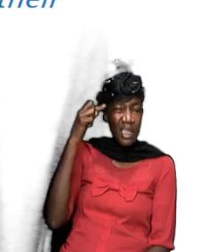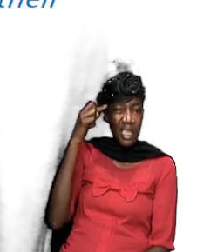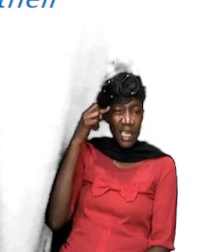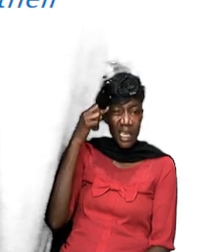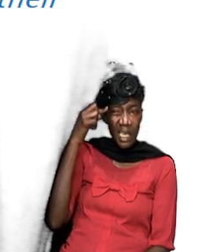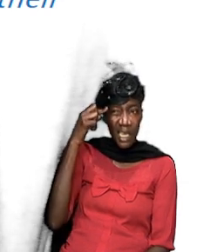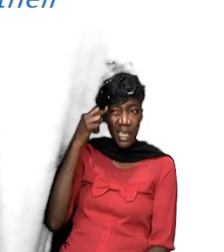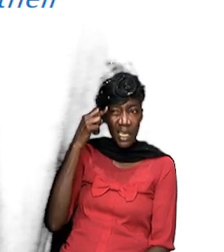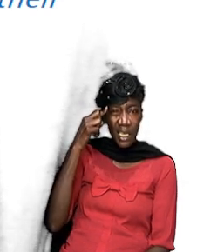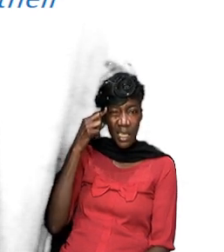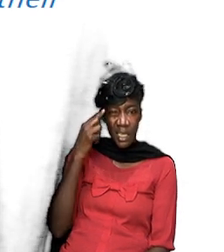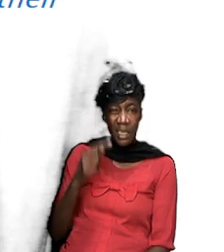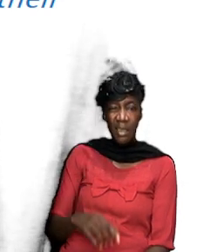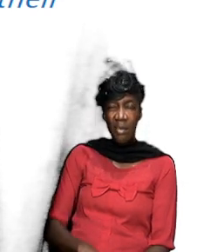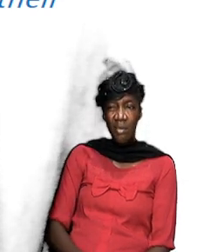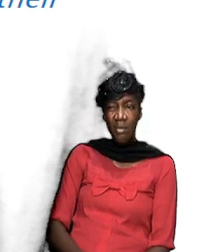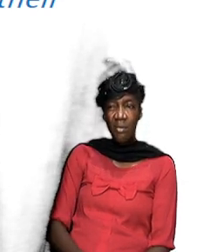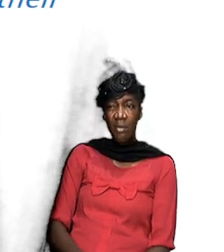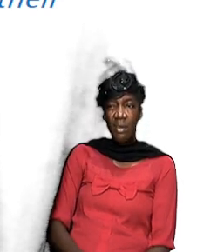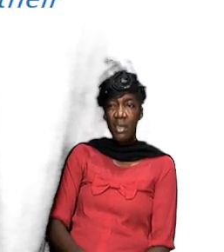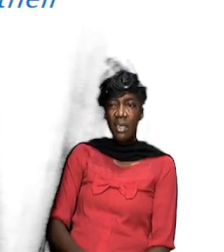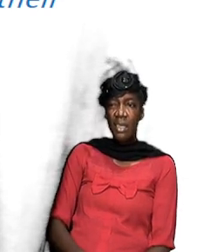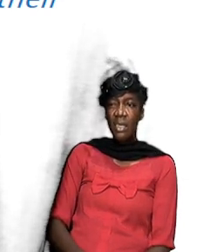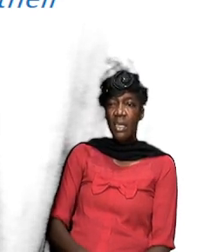And this Gentile is used here is not